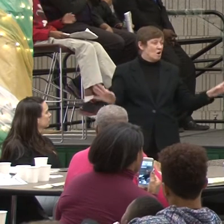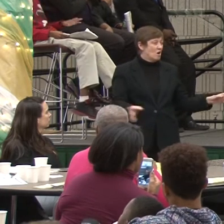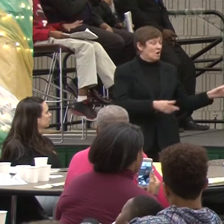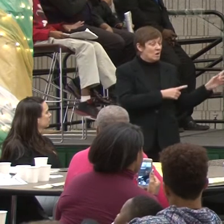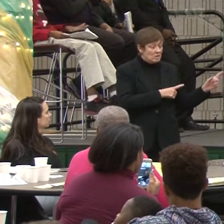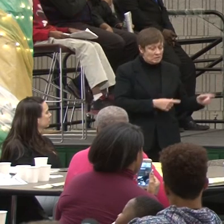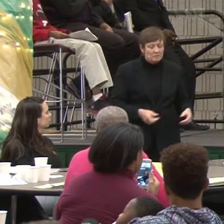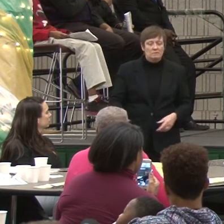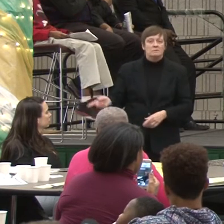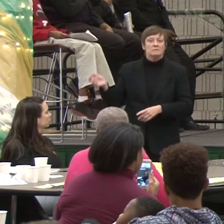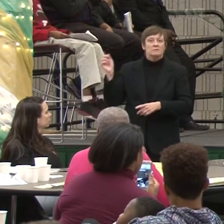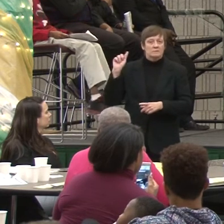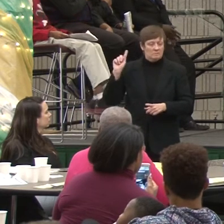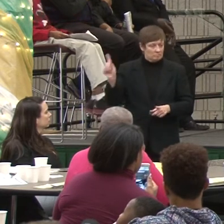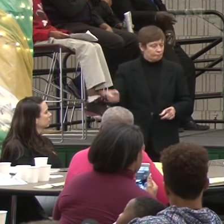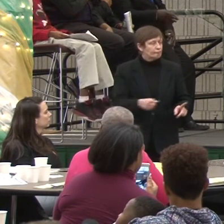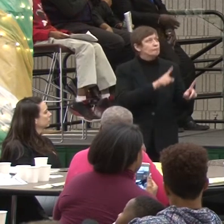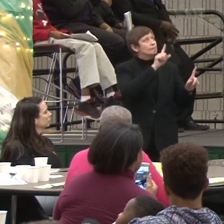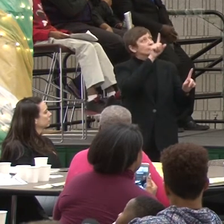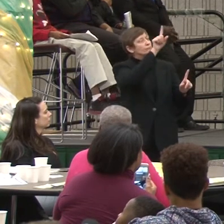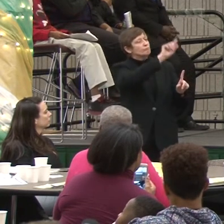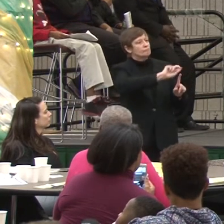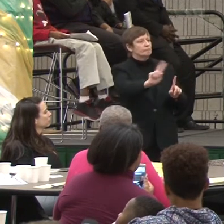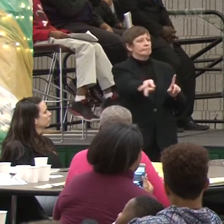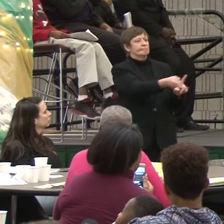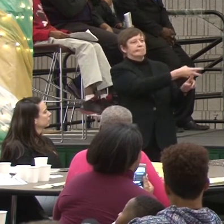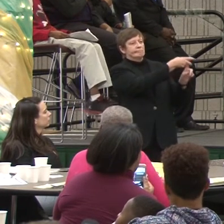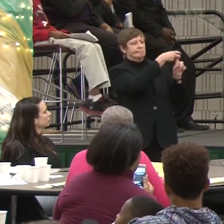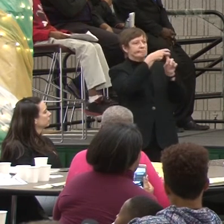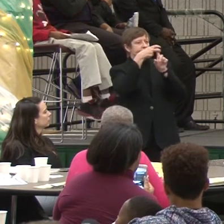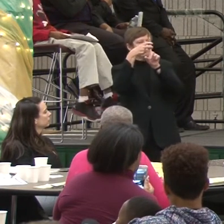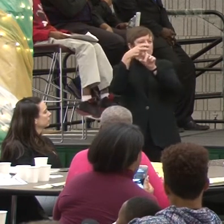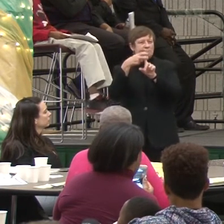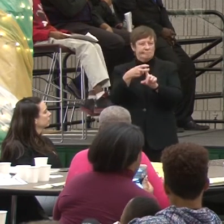I was lost, but